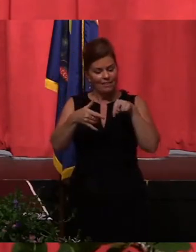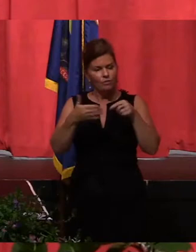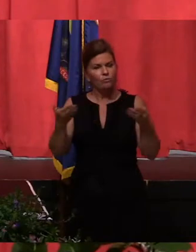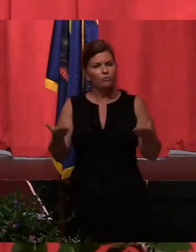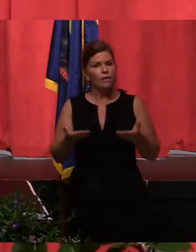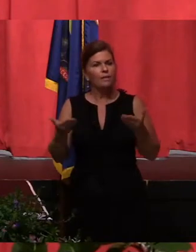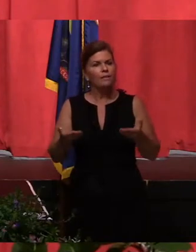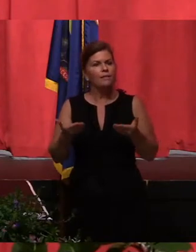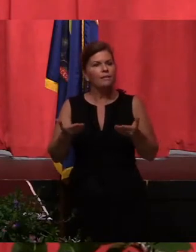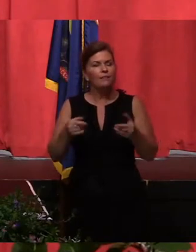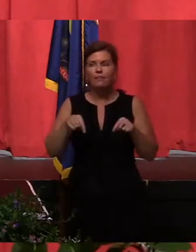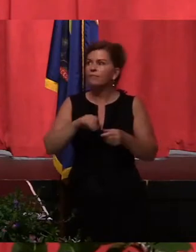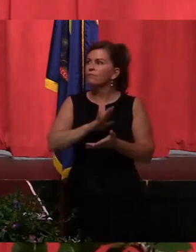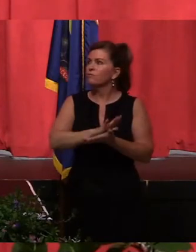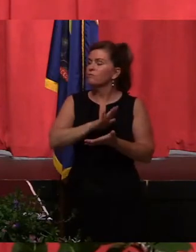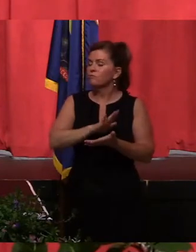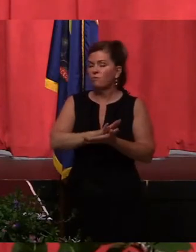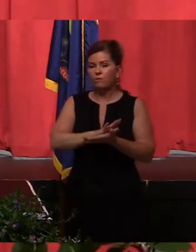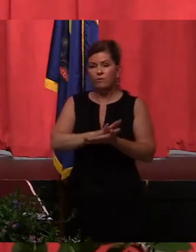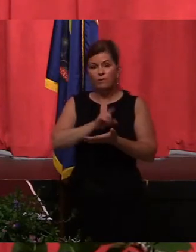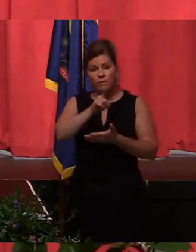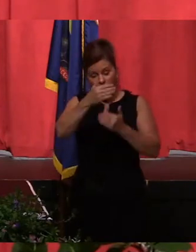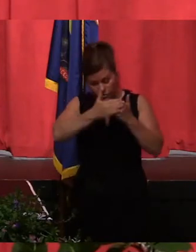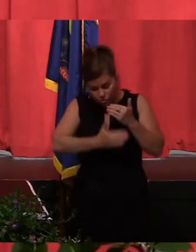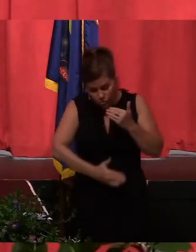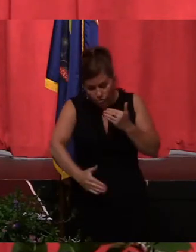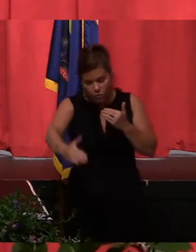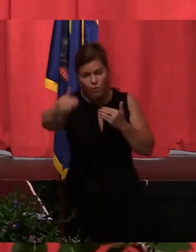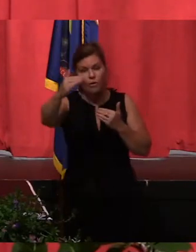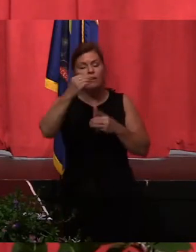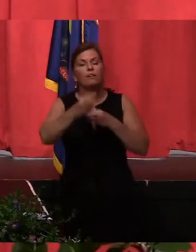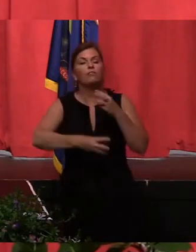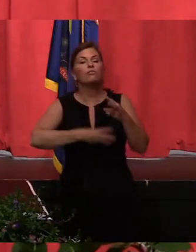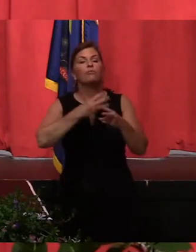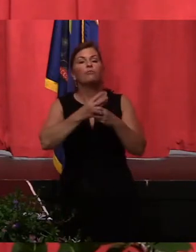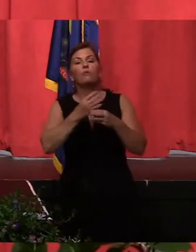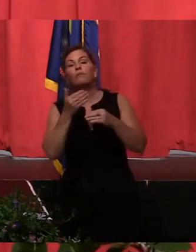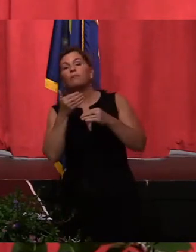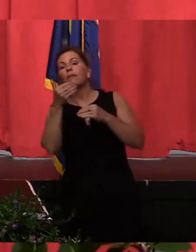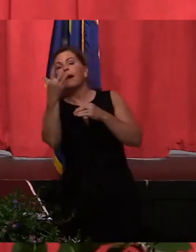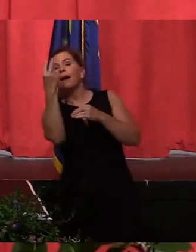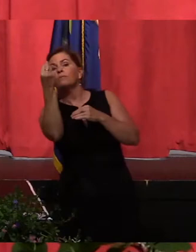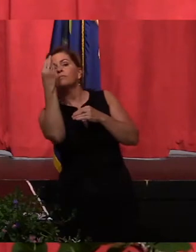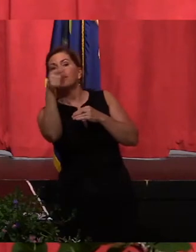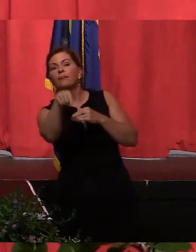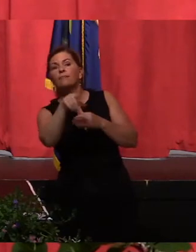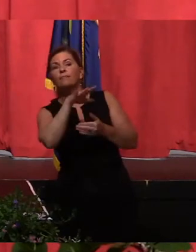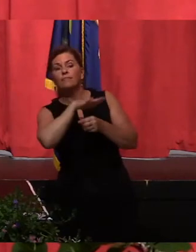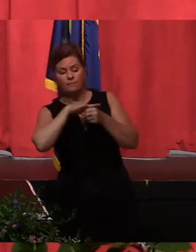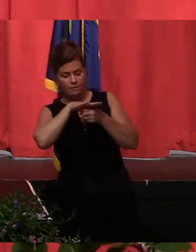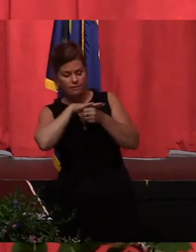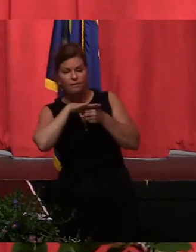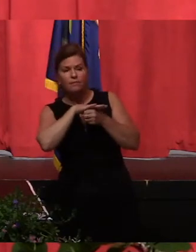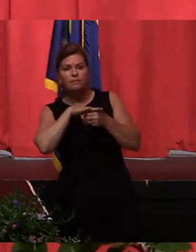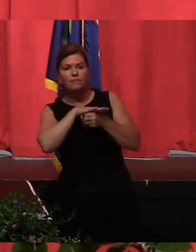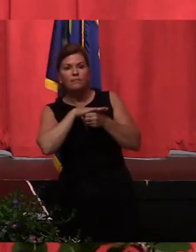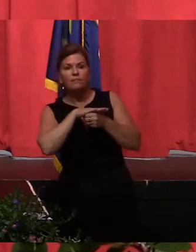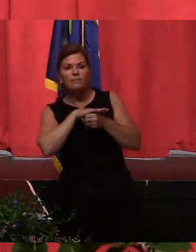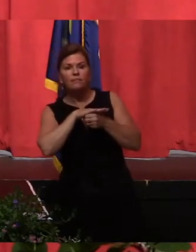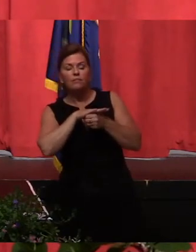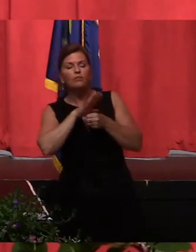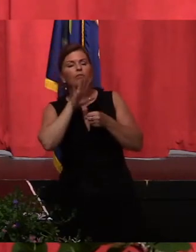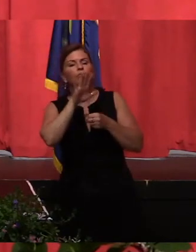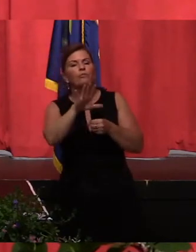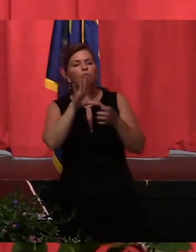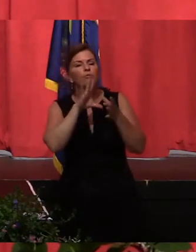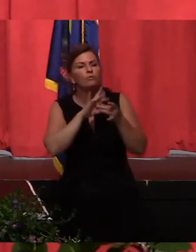Montpelier. And as you stride ahead into the world beyond Gallison Hill, steer a path wherein your stories will